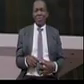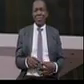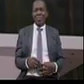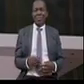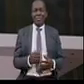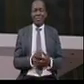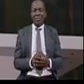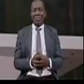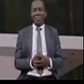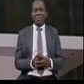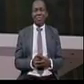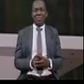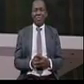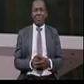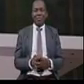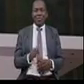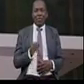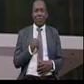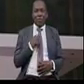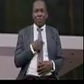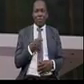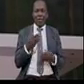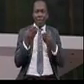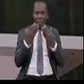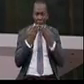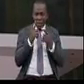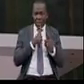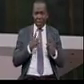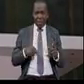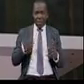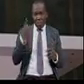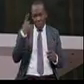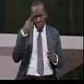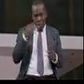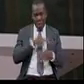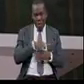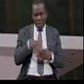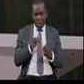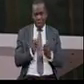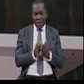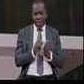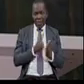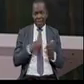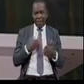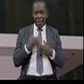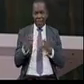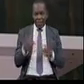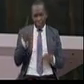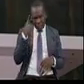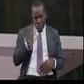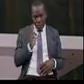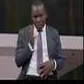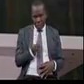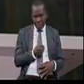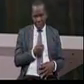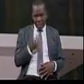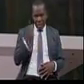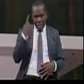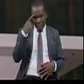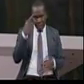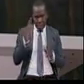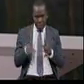We thank God for what he has done. And for all of us that are here, my